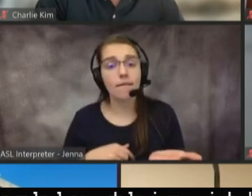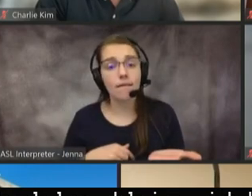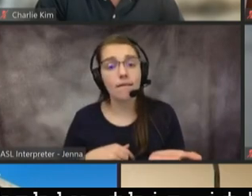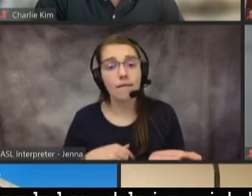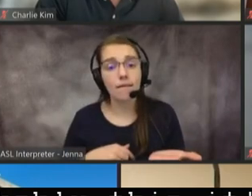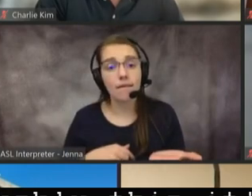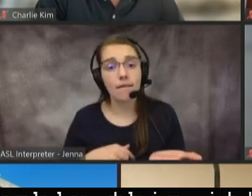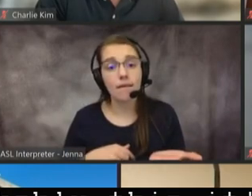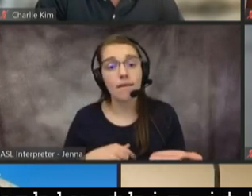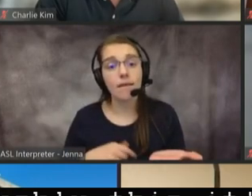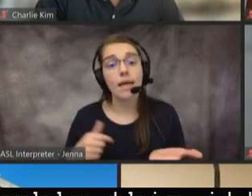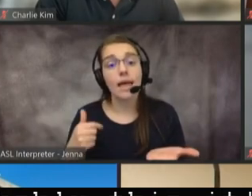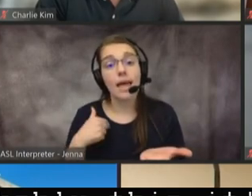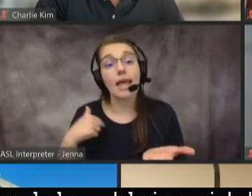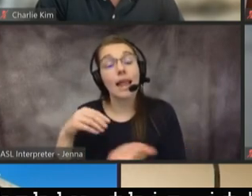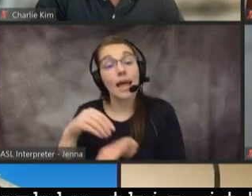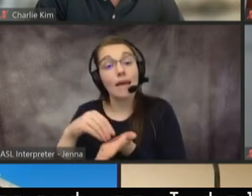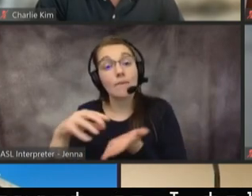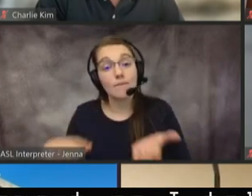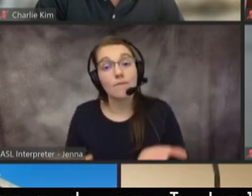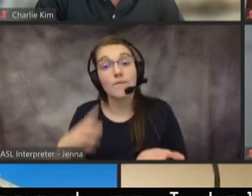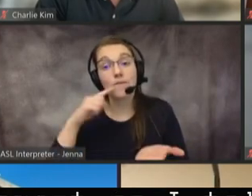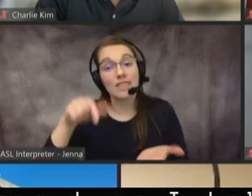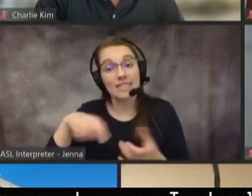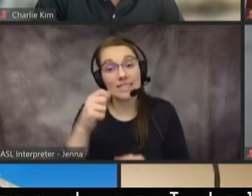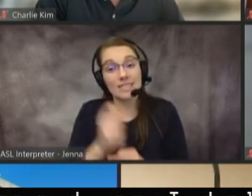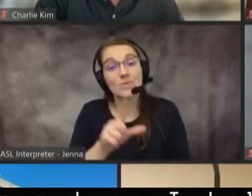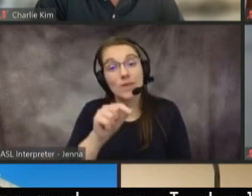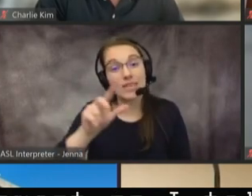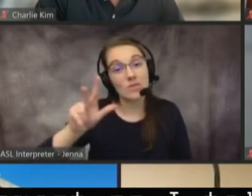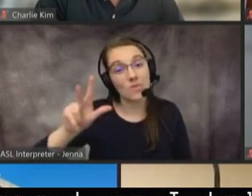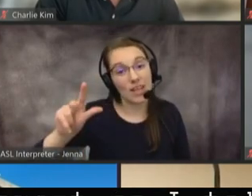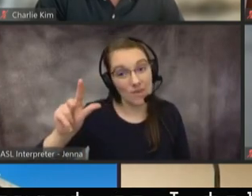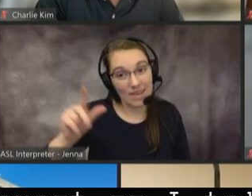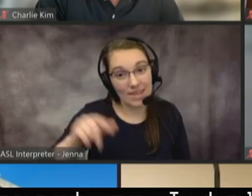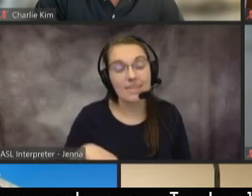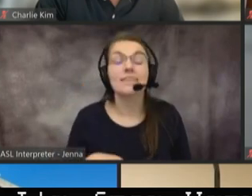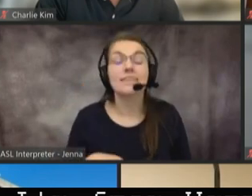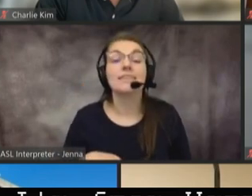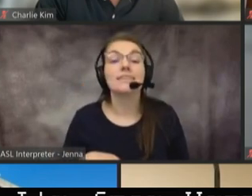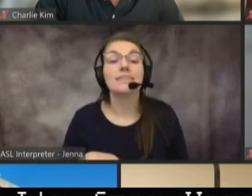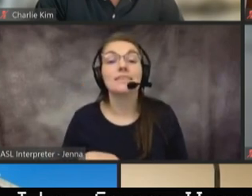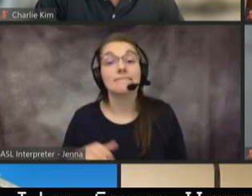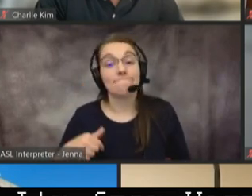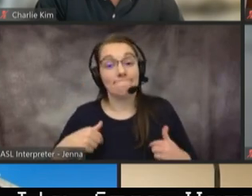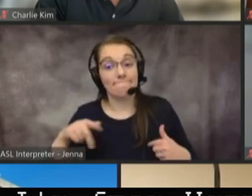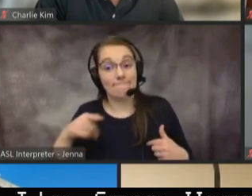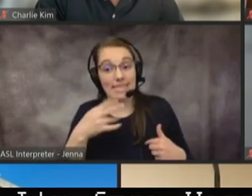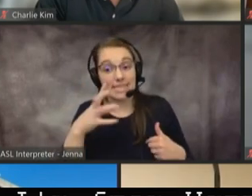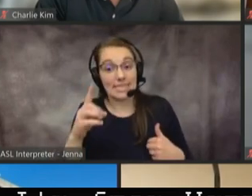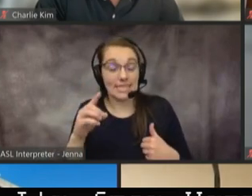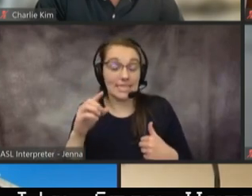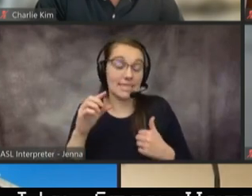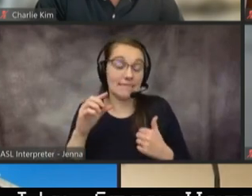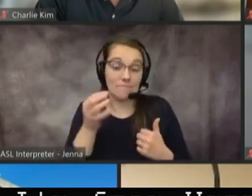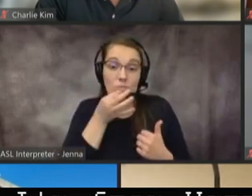fellow 2023. Basically, I came to US looking at